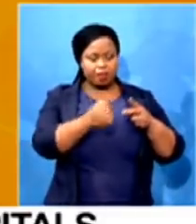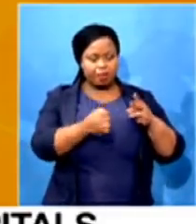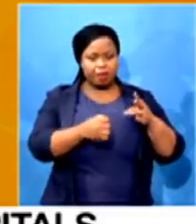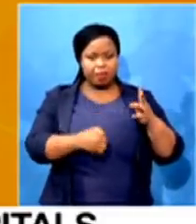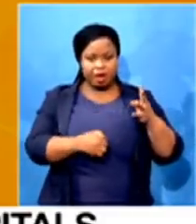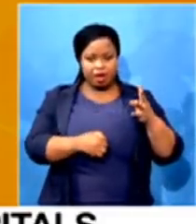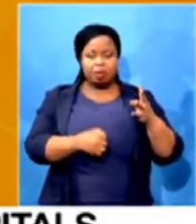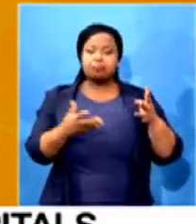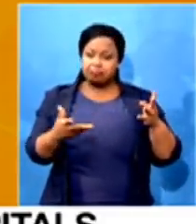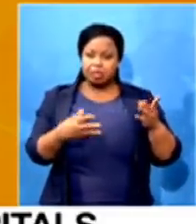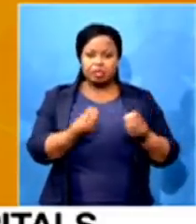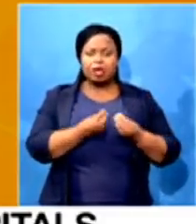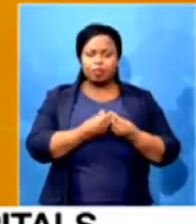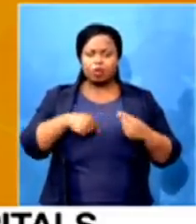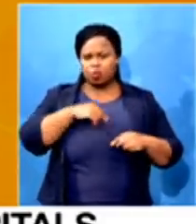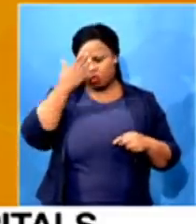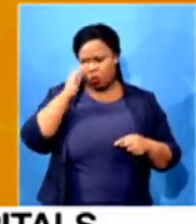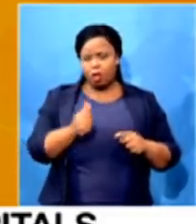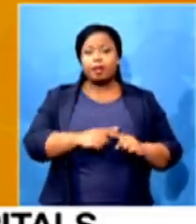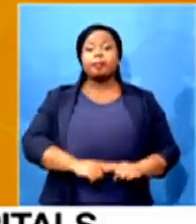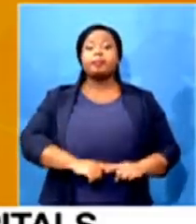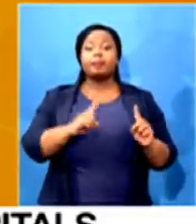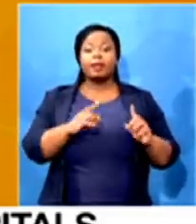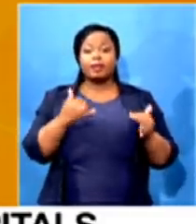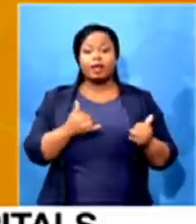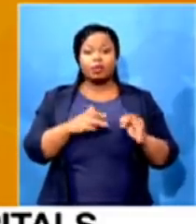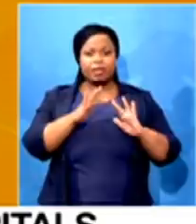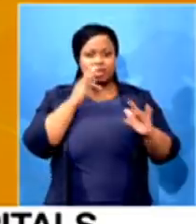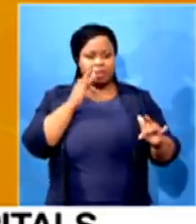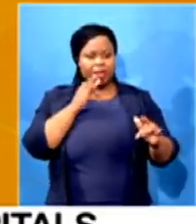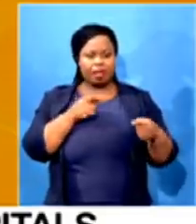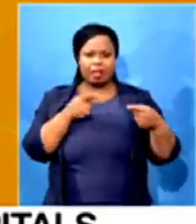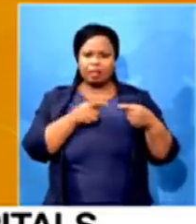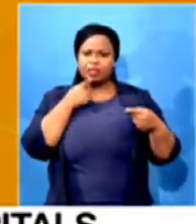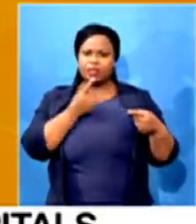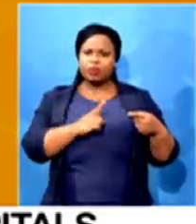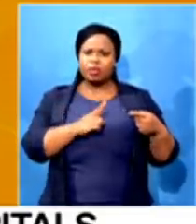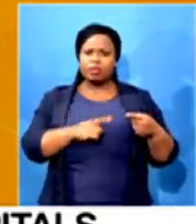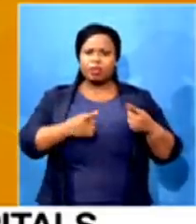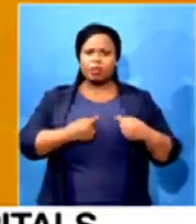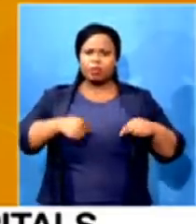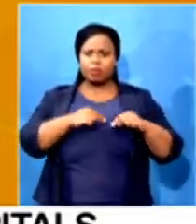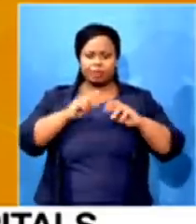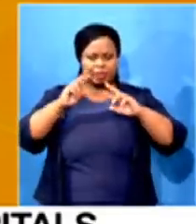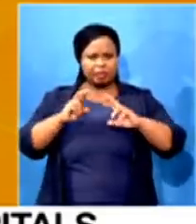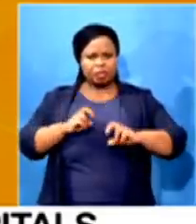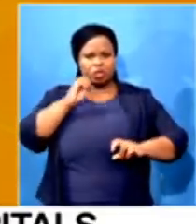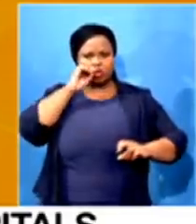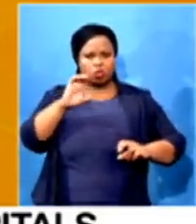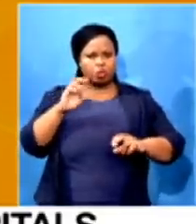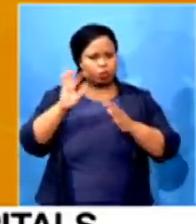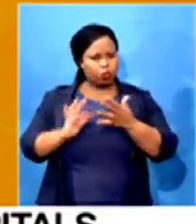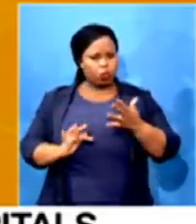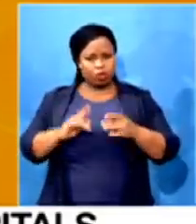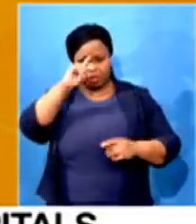that is, something that we all know about. However, this email that's come through has said, we need to investigate the Cuban story. My